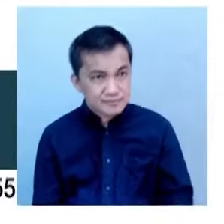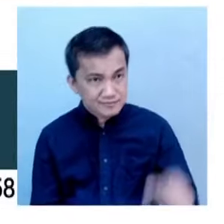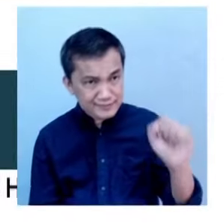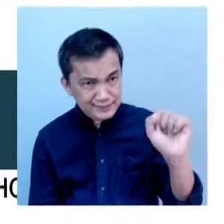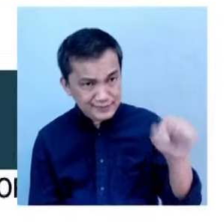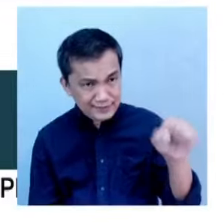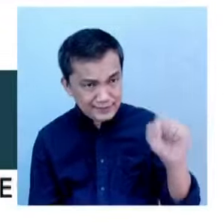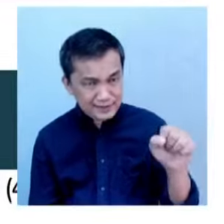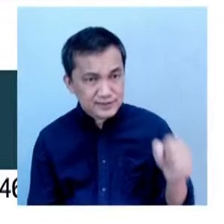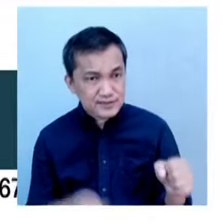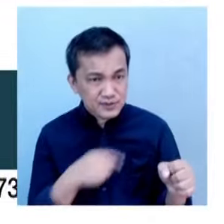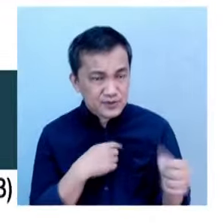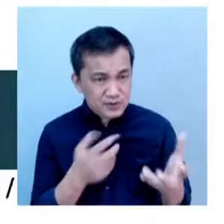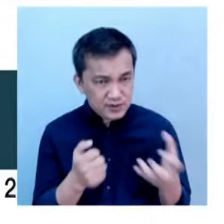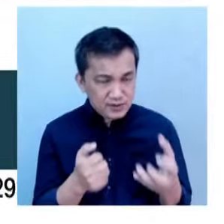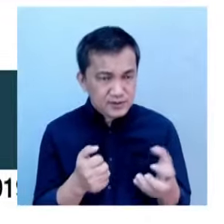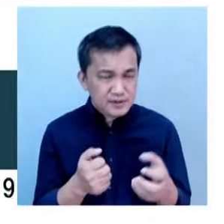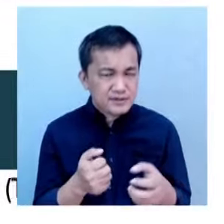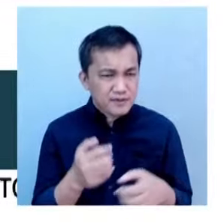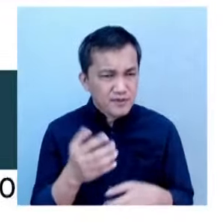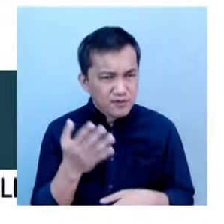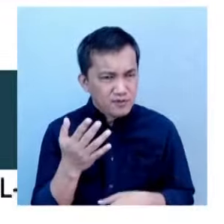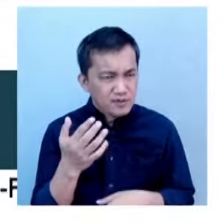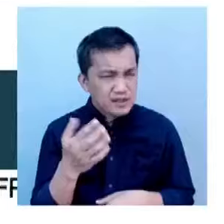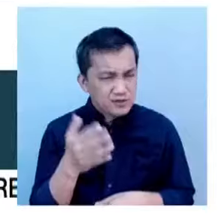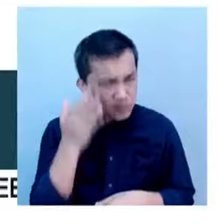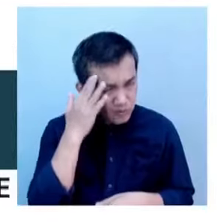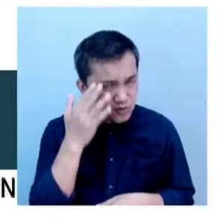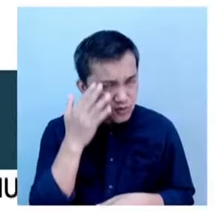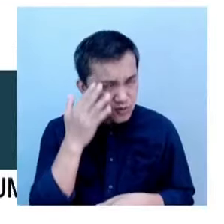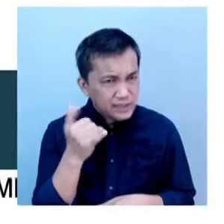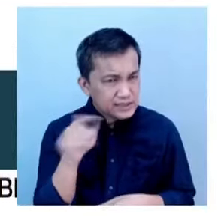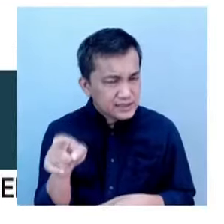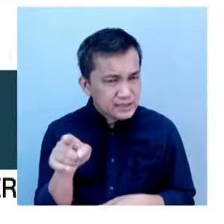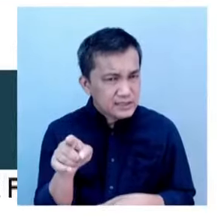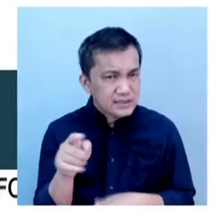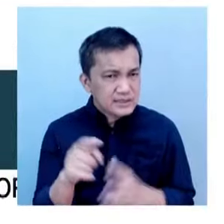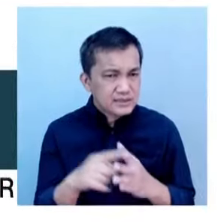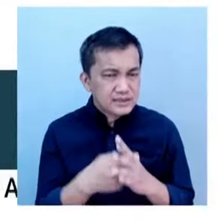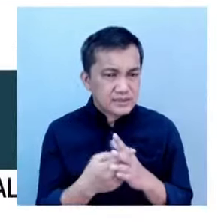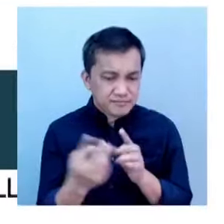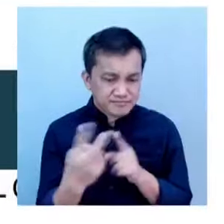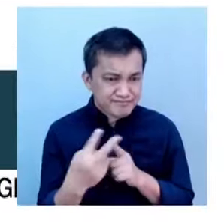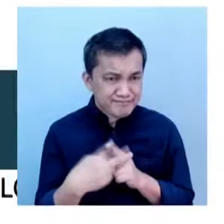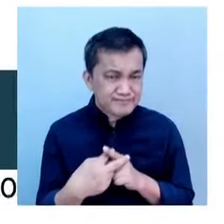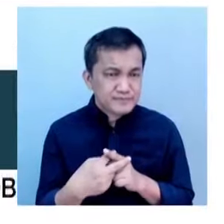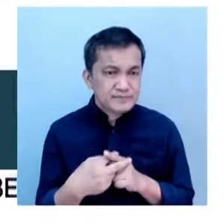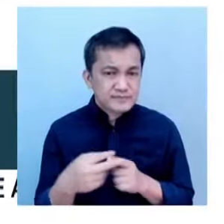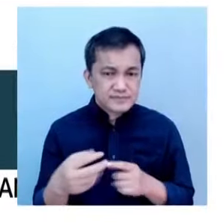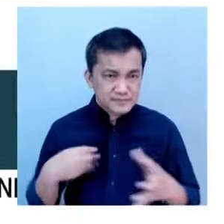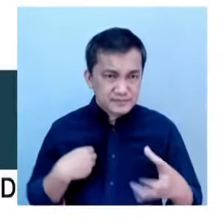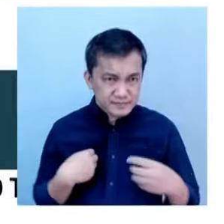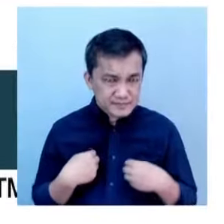the reason why they started recruiting China or Chinese citizens to our Philippine Coast Guard.